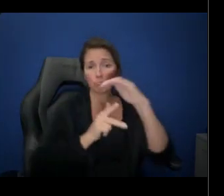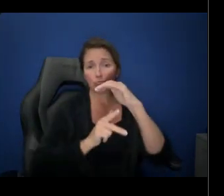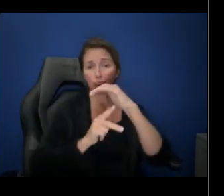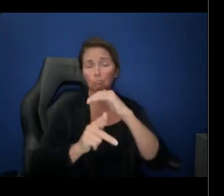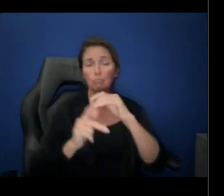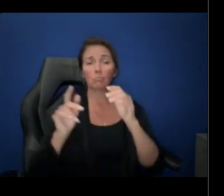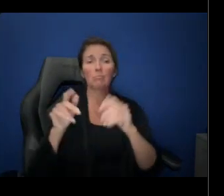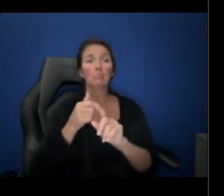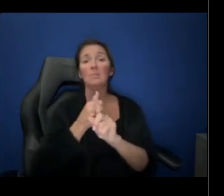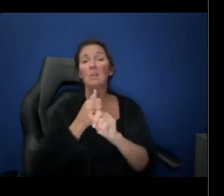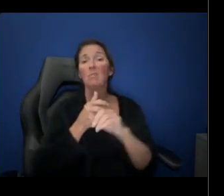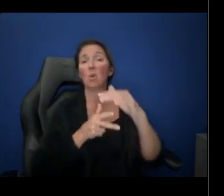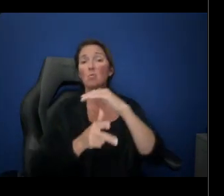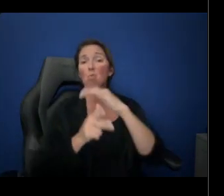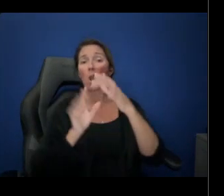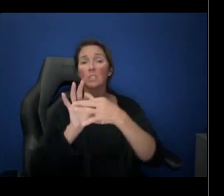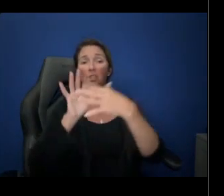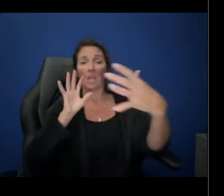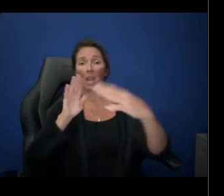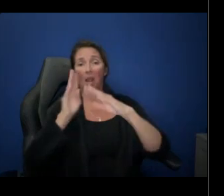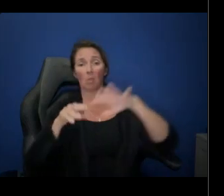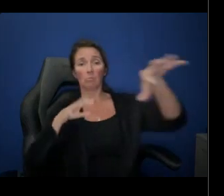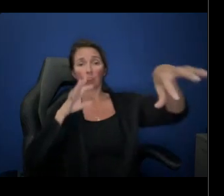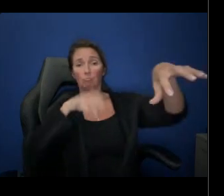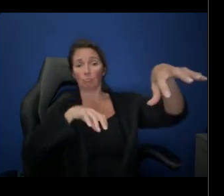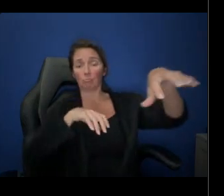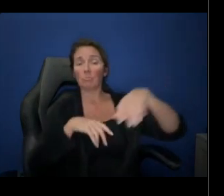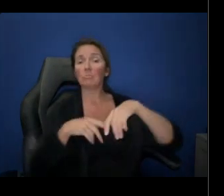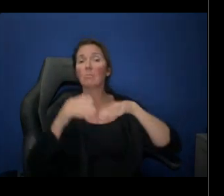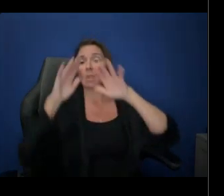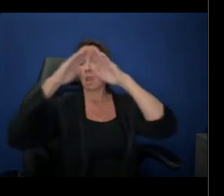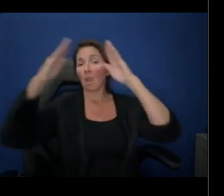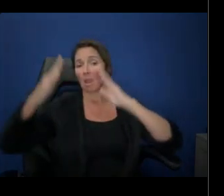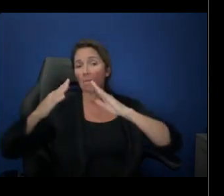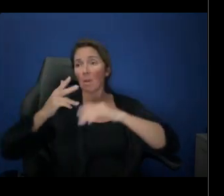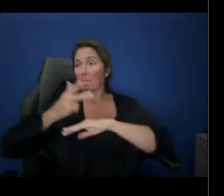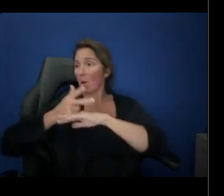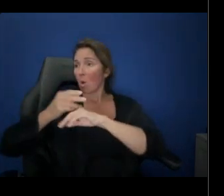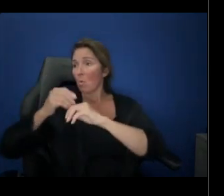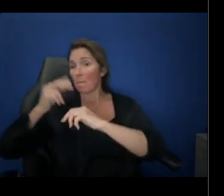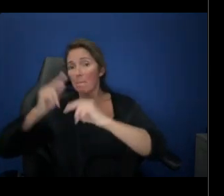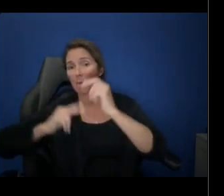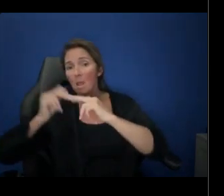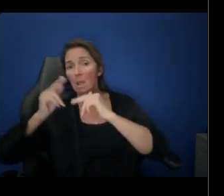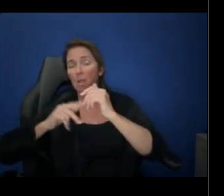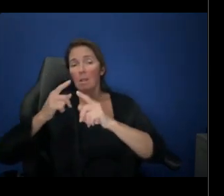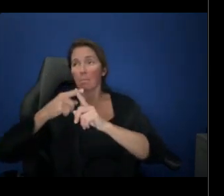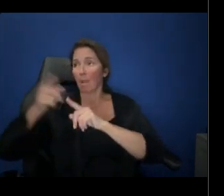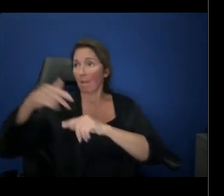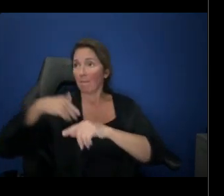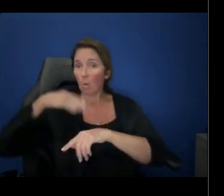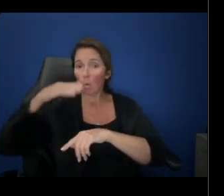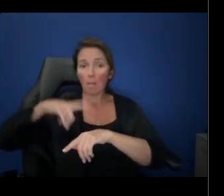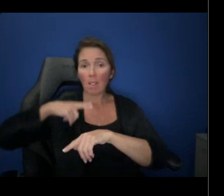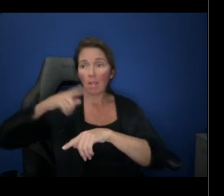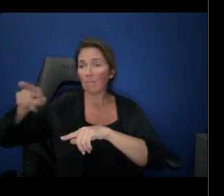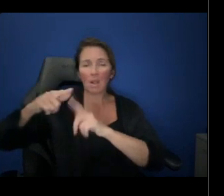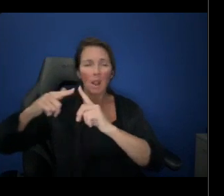detached garages, covered parking within buildings containing dwelling units, or